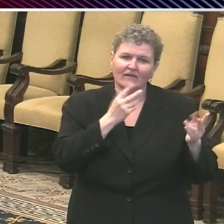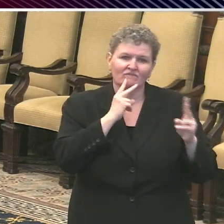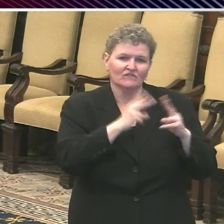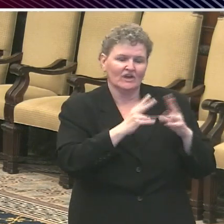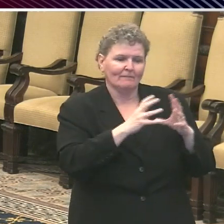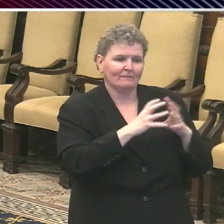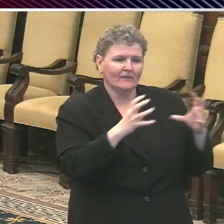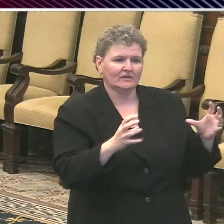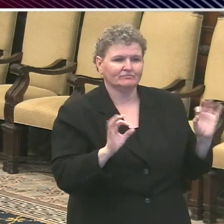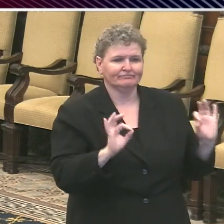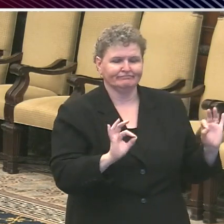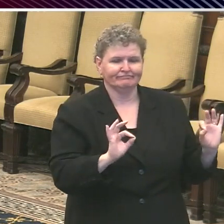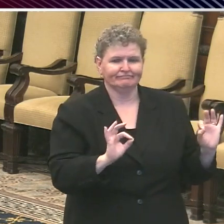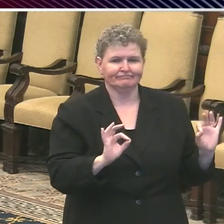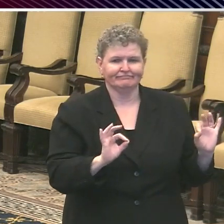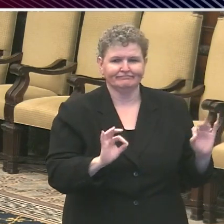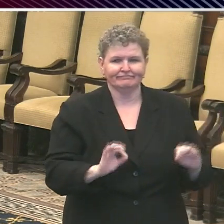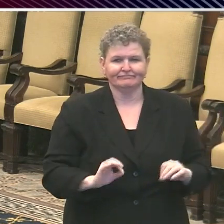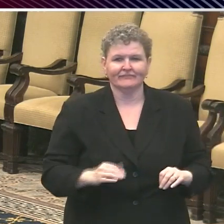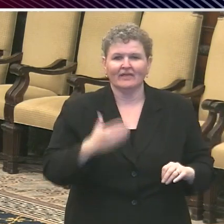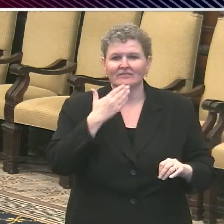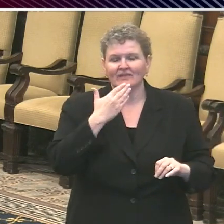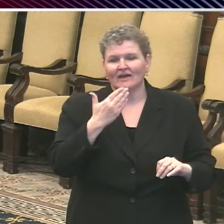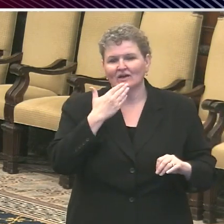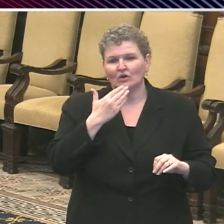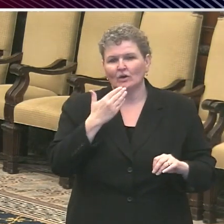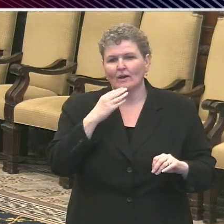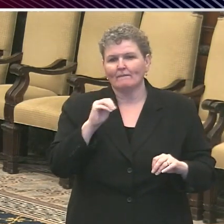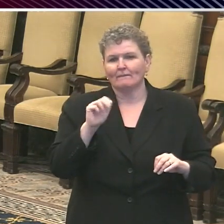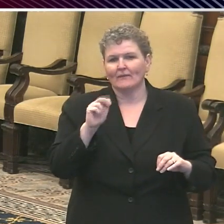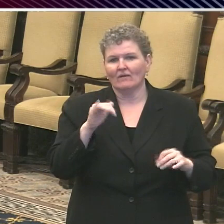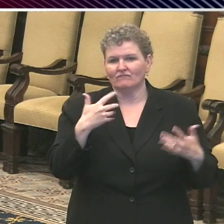you. All right, thank you, Manny. And that